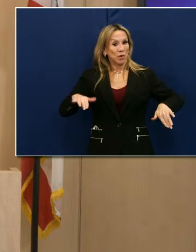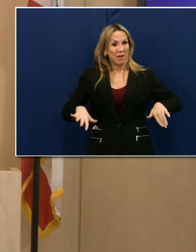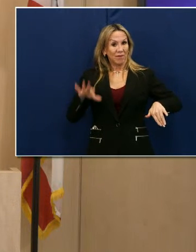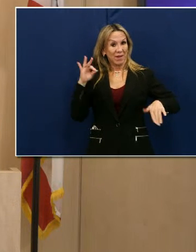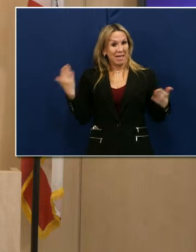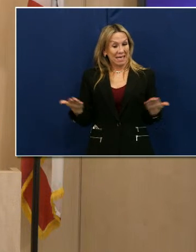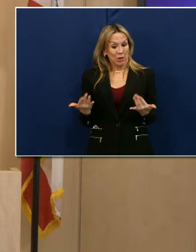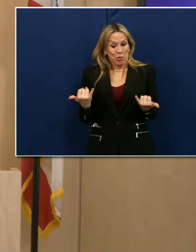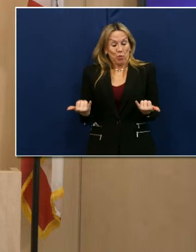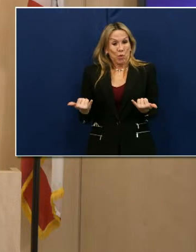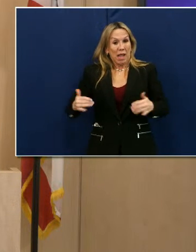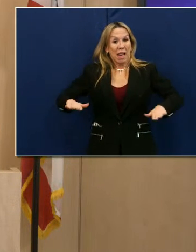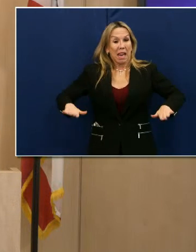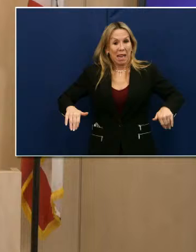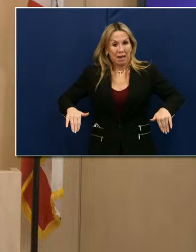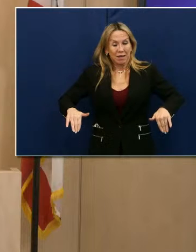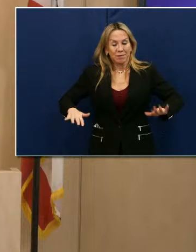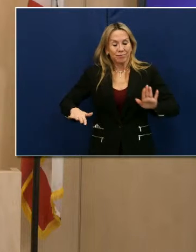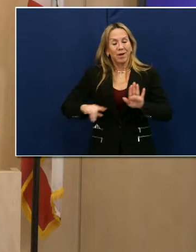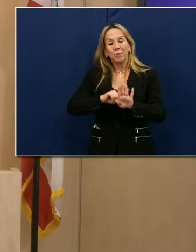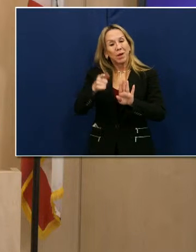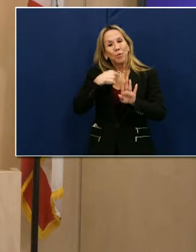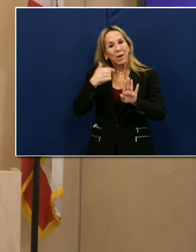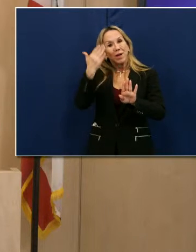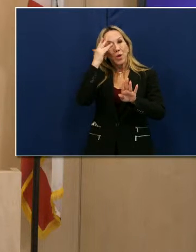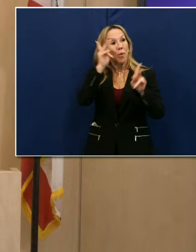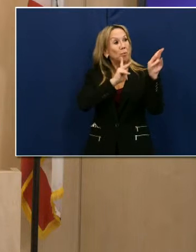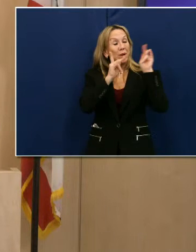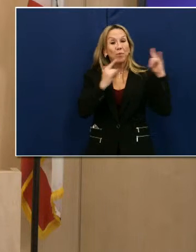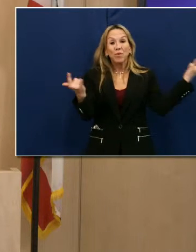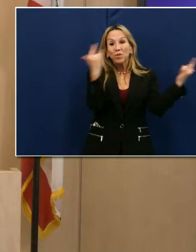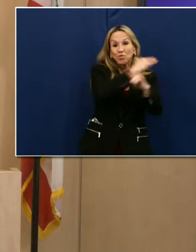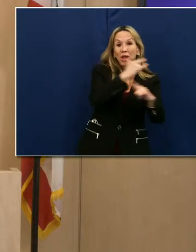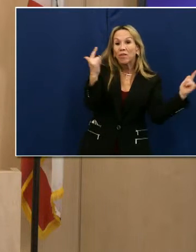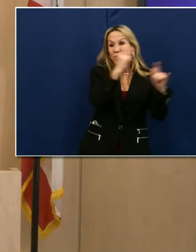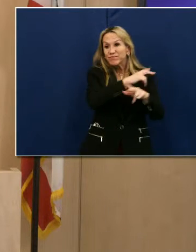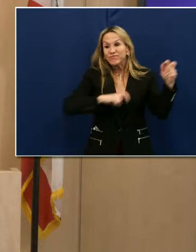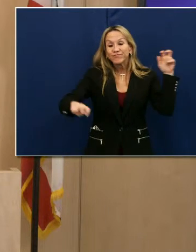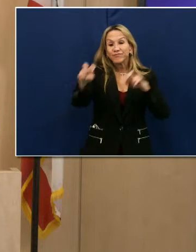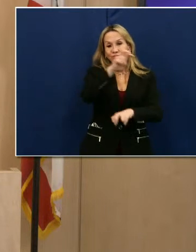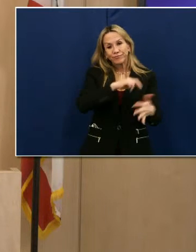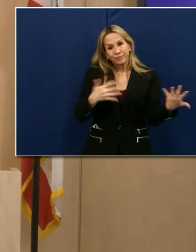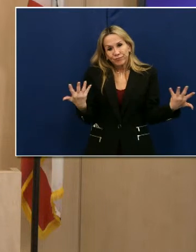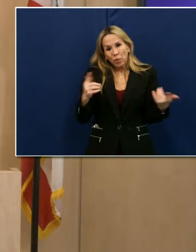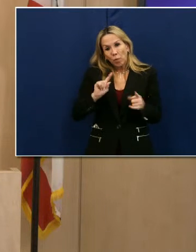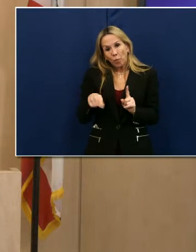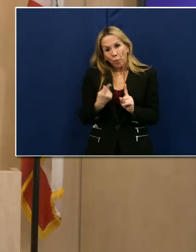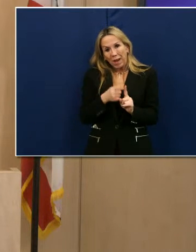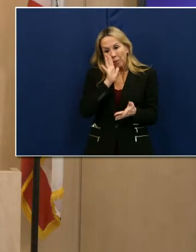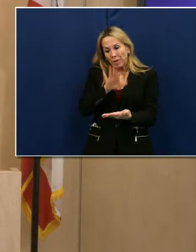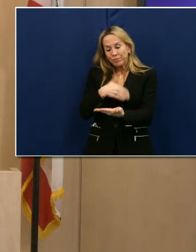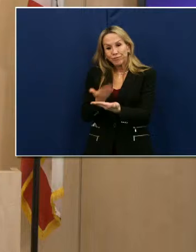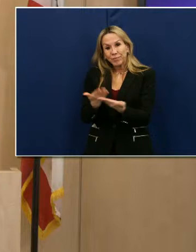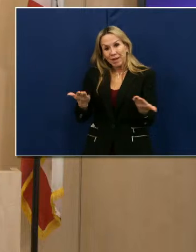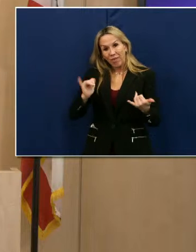say to date, because we all know that with people traveling, it is only a matter of time before that